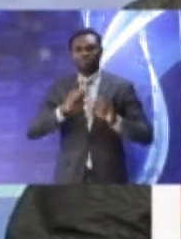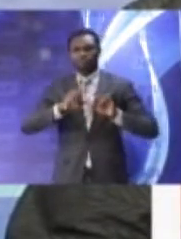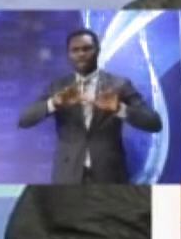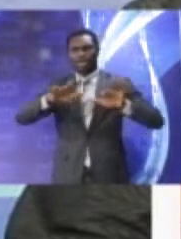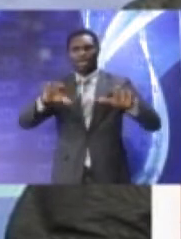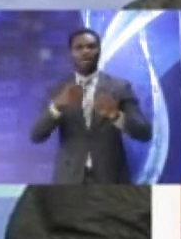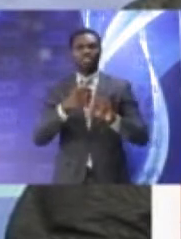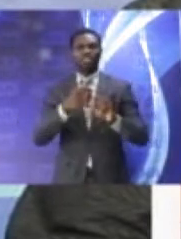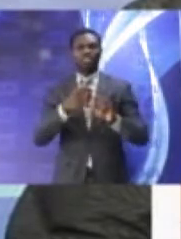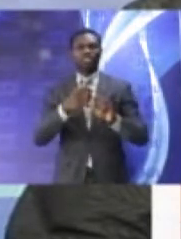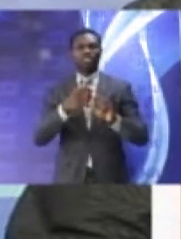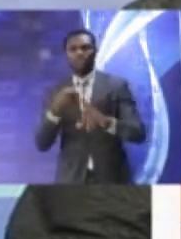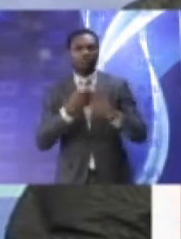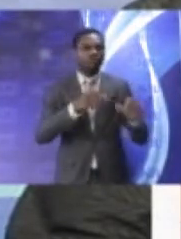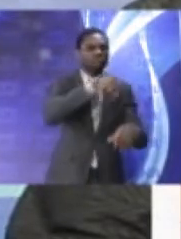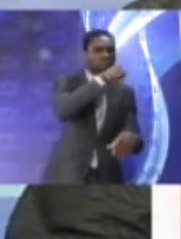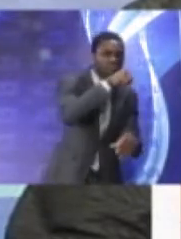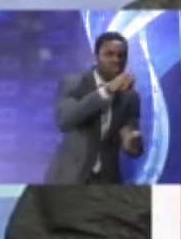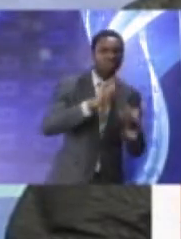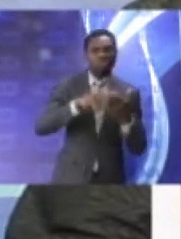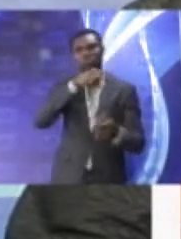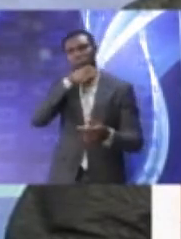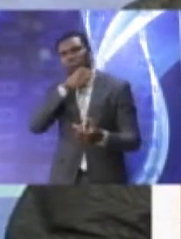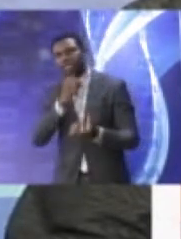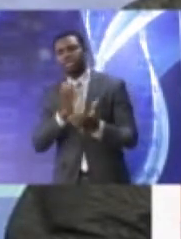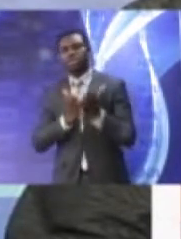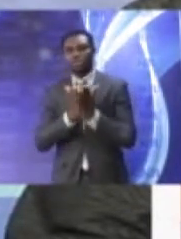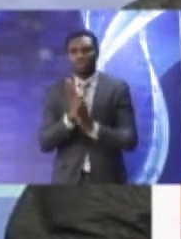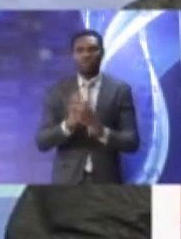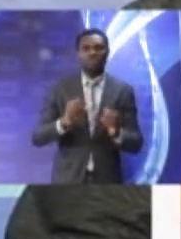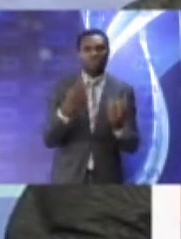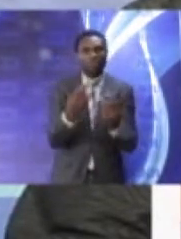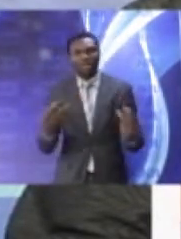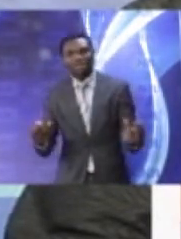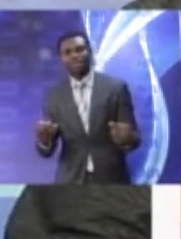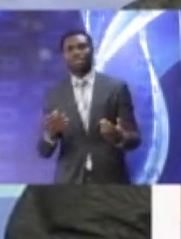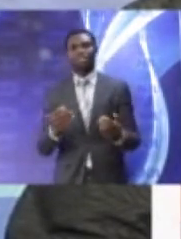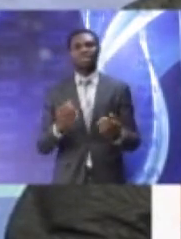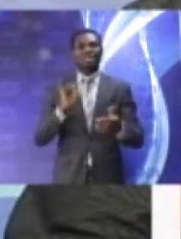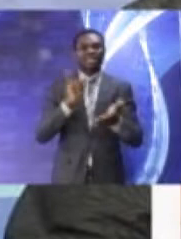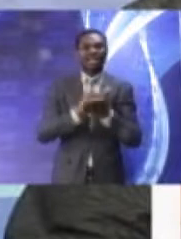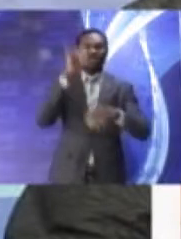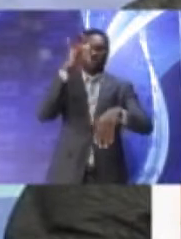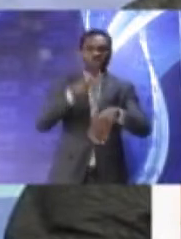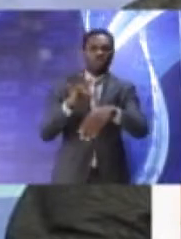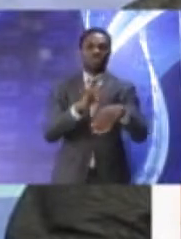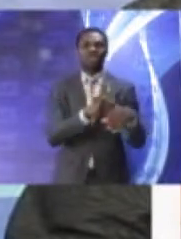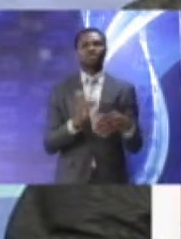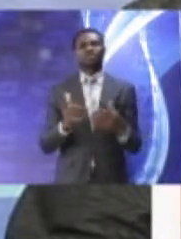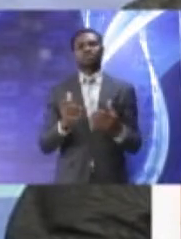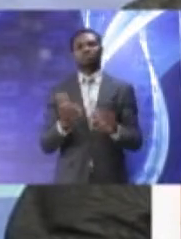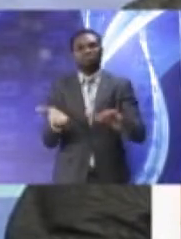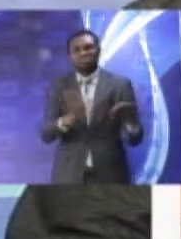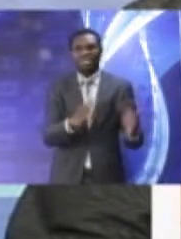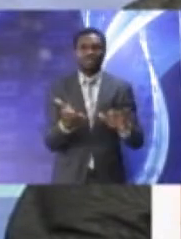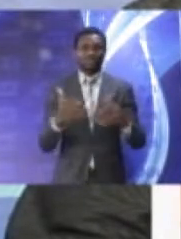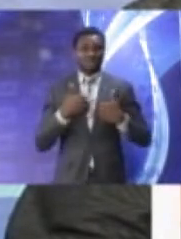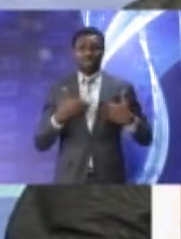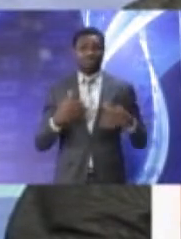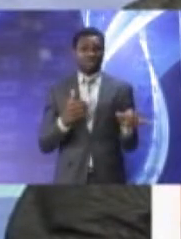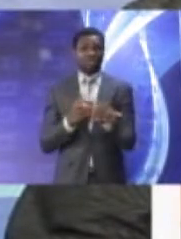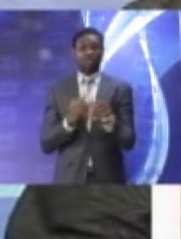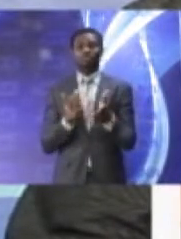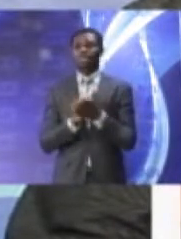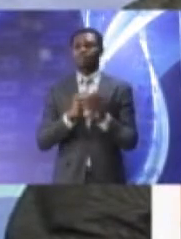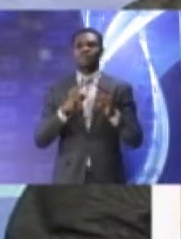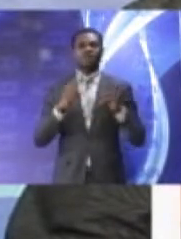pig and can also be spread through materials that have been in contact with infected or dead animals. And so it's very, very